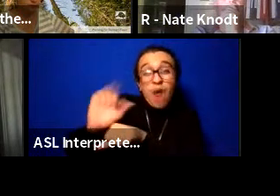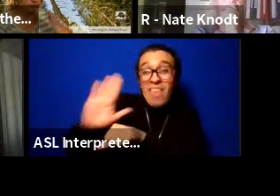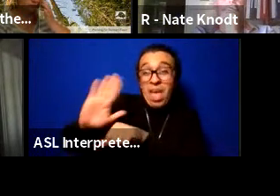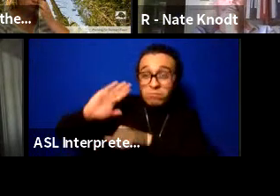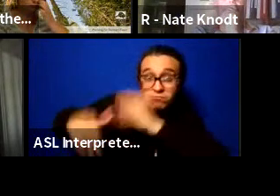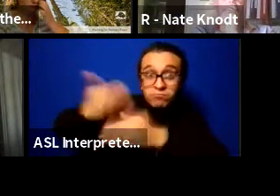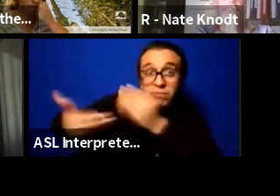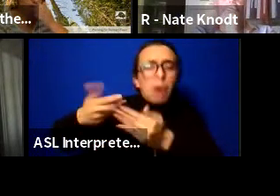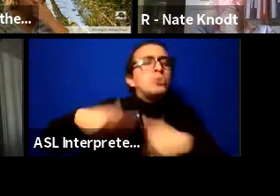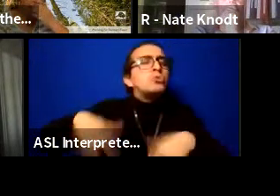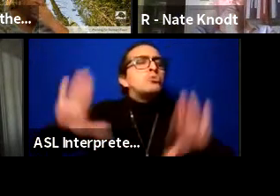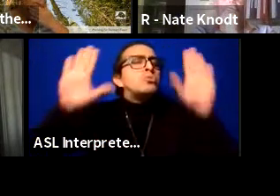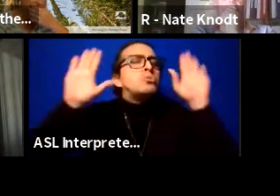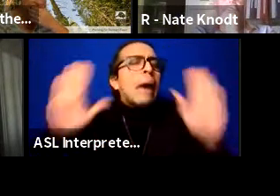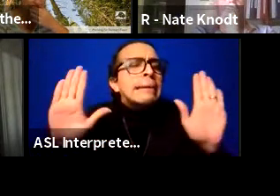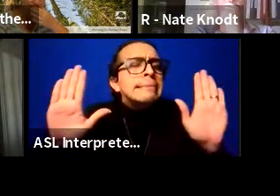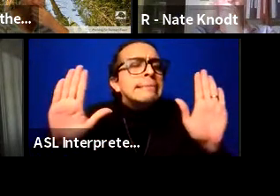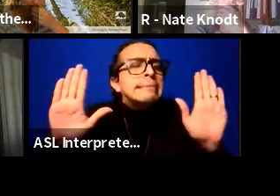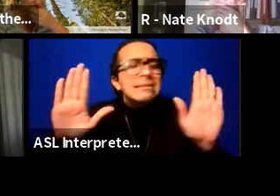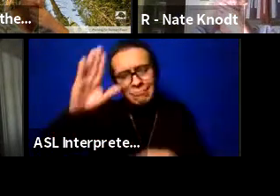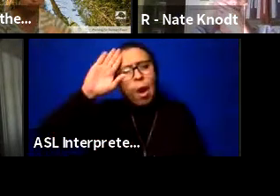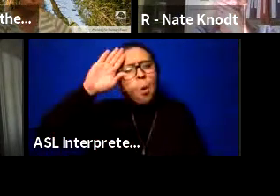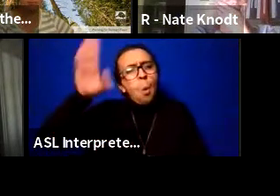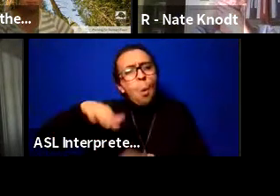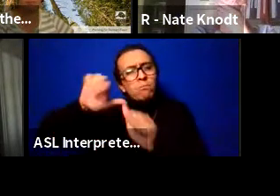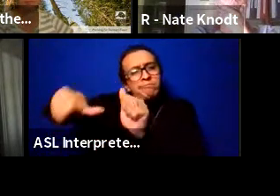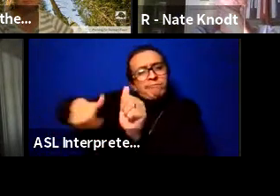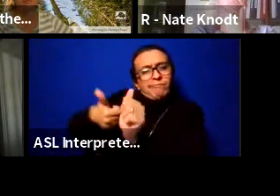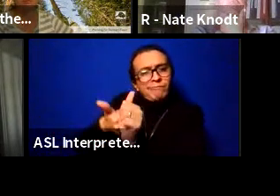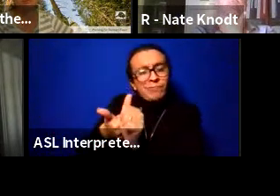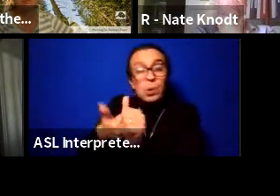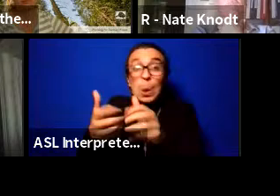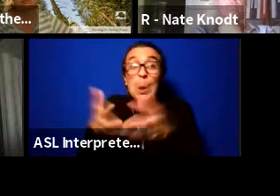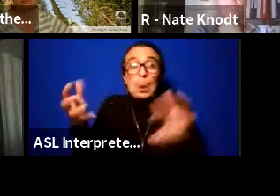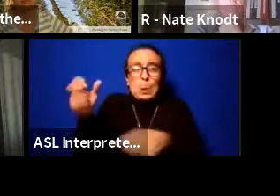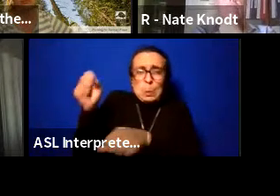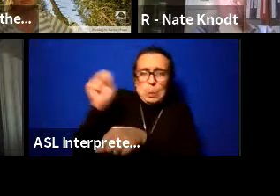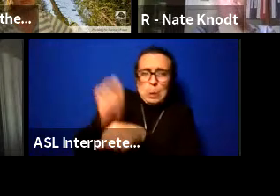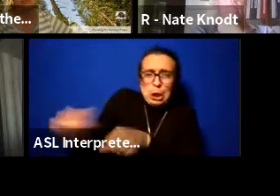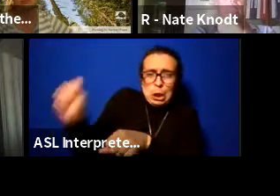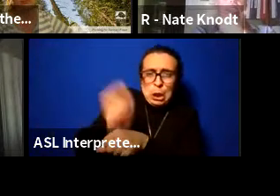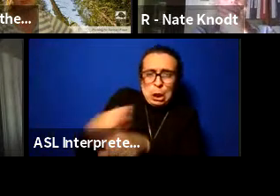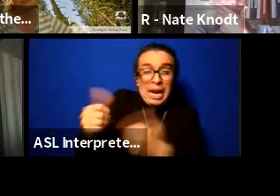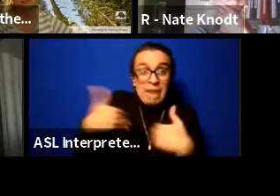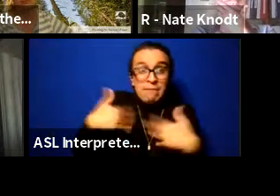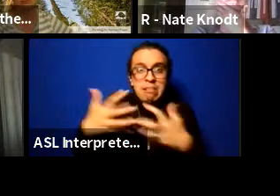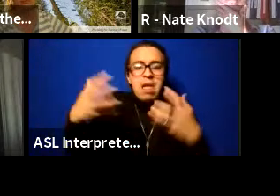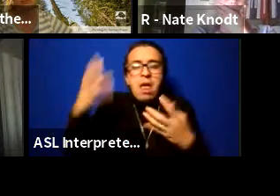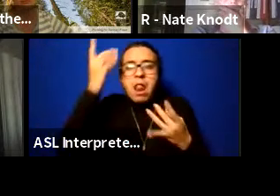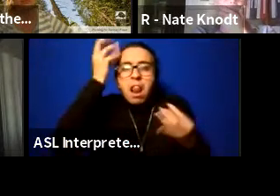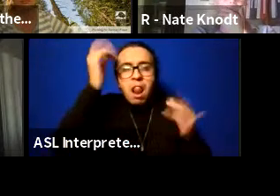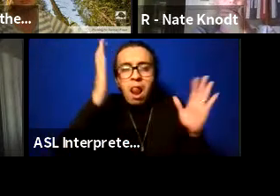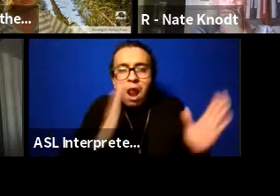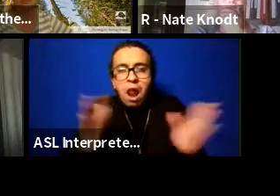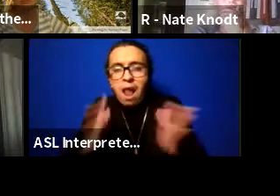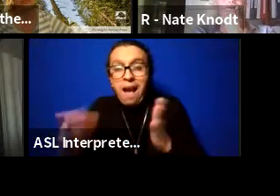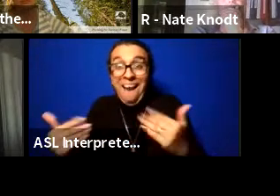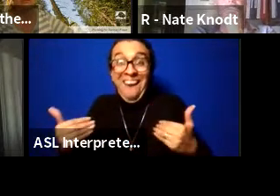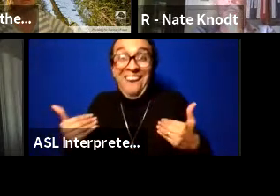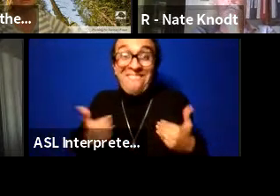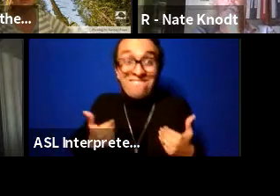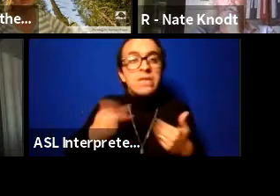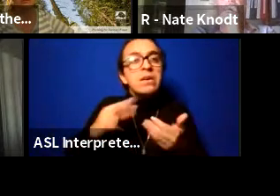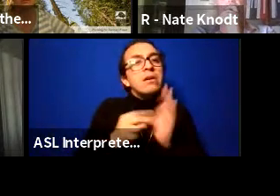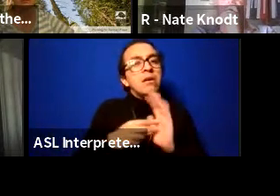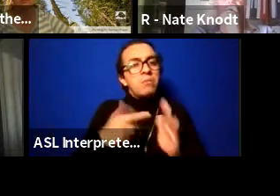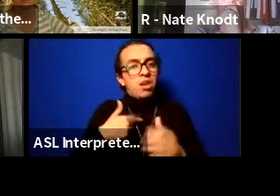And there was a lot of work put into it. And I know there was a lot of thought behind it. I don't want that amazing amount of work to deter